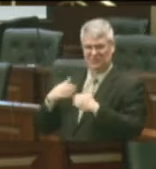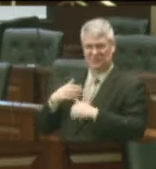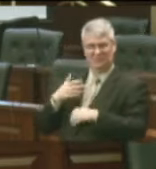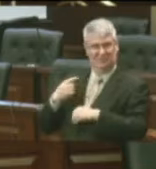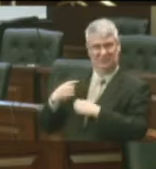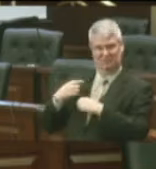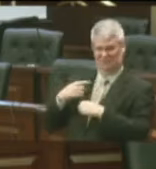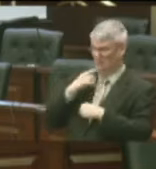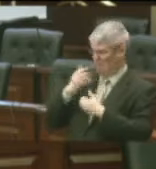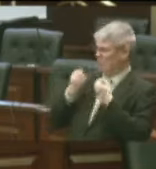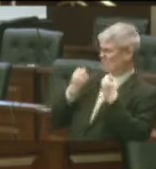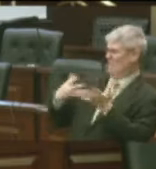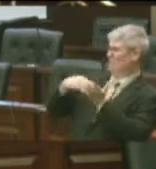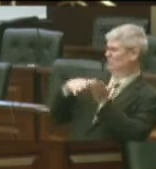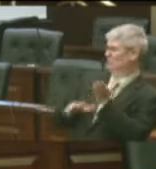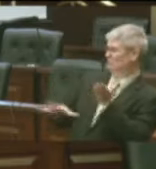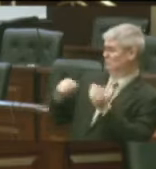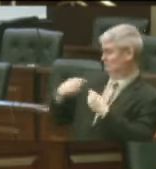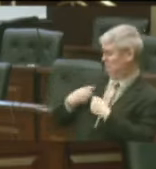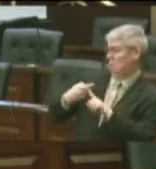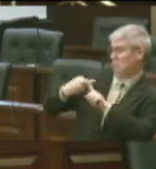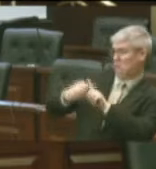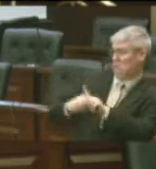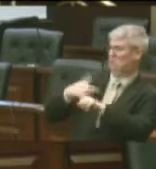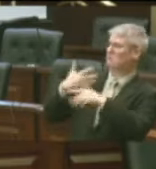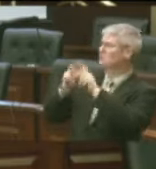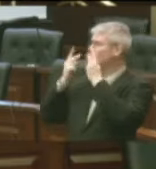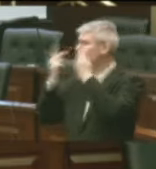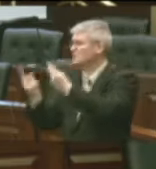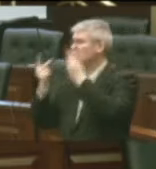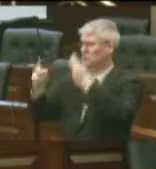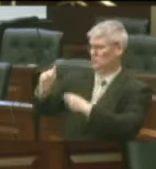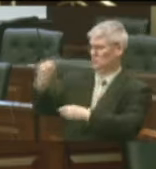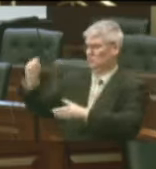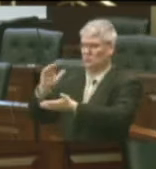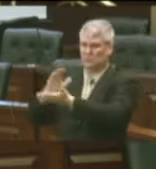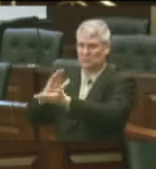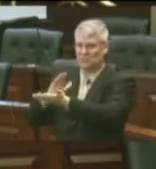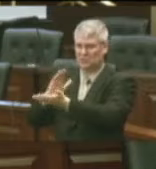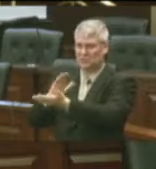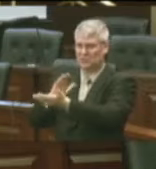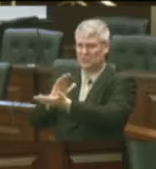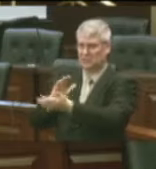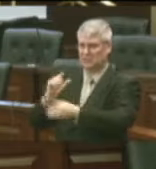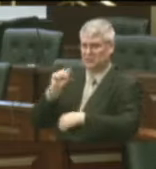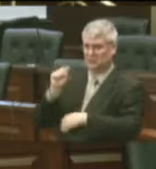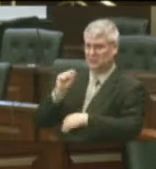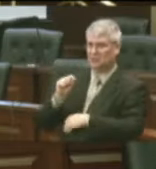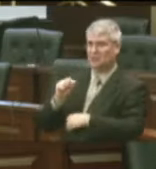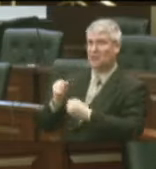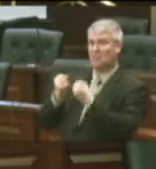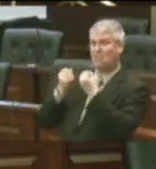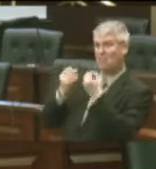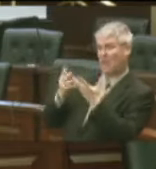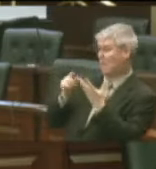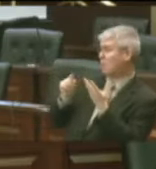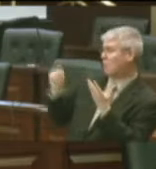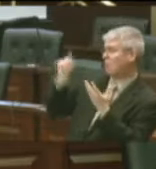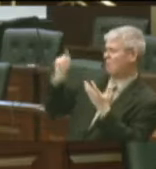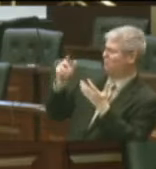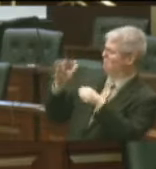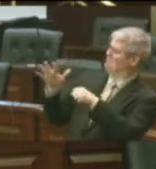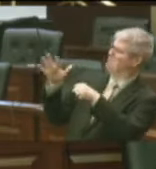lot of schools that are fully open. There's a lot of them that almost all their students are in attendance, so